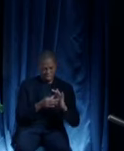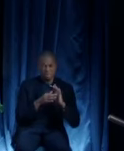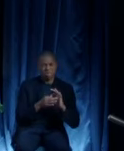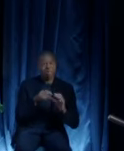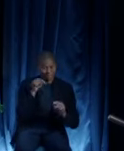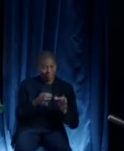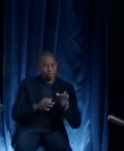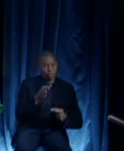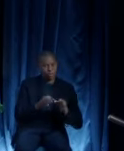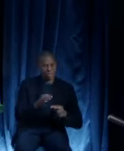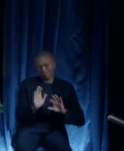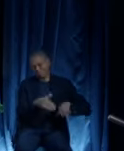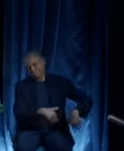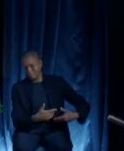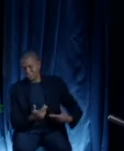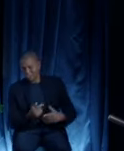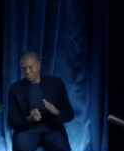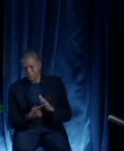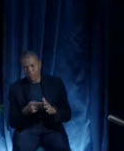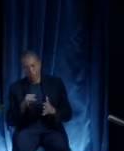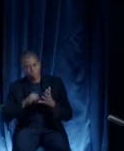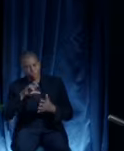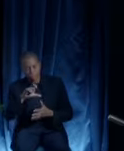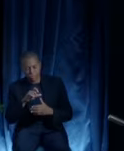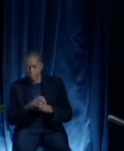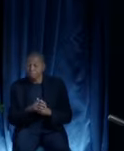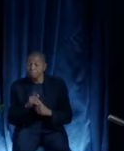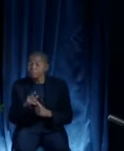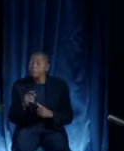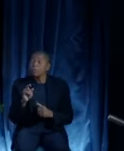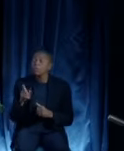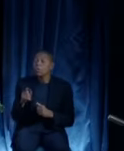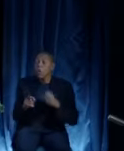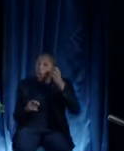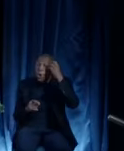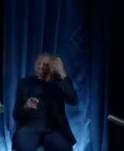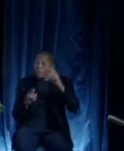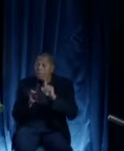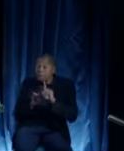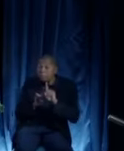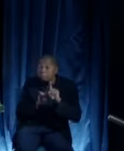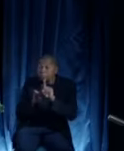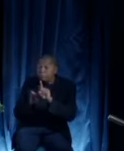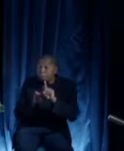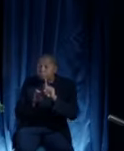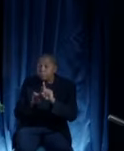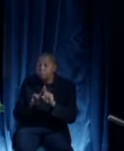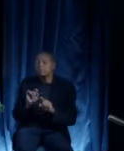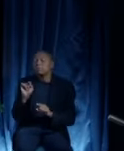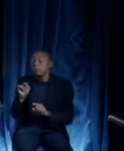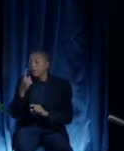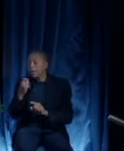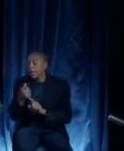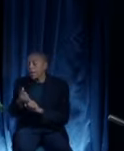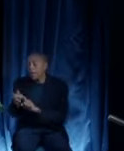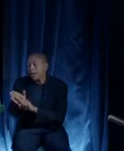I think queen consorts have, you know, other ways of exercising soft power, and Anne, in a